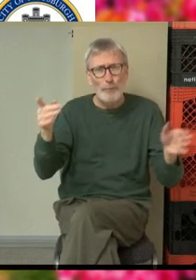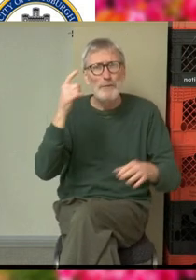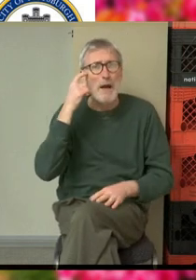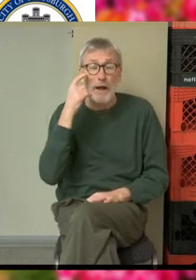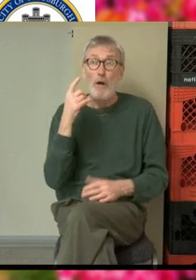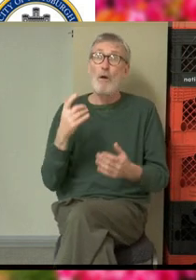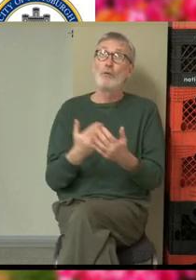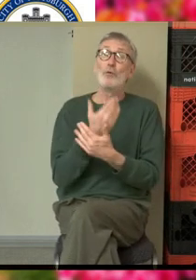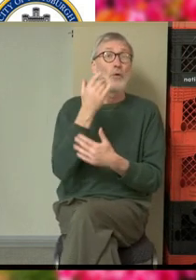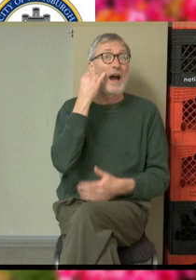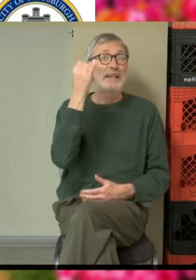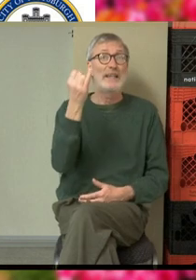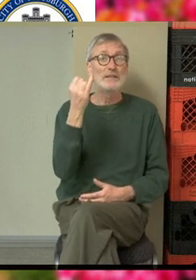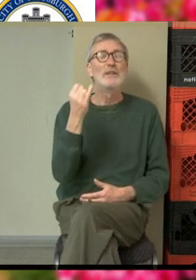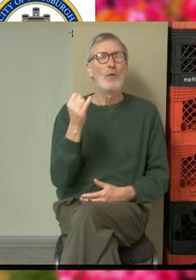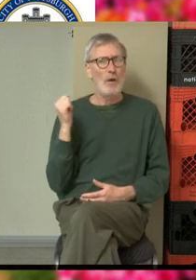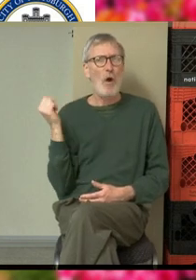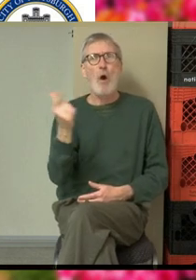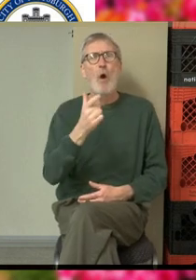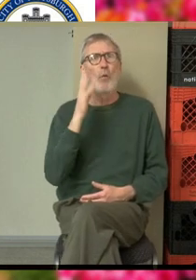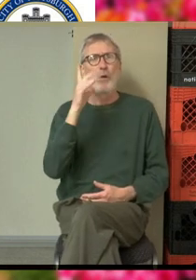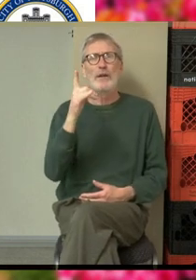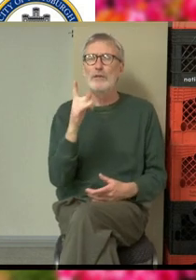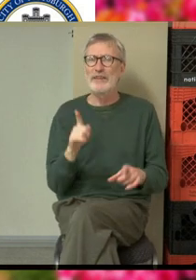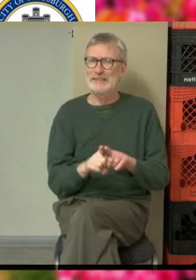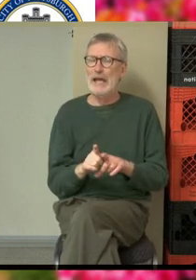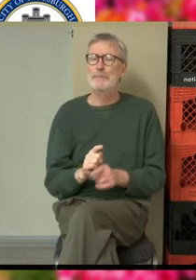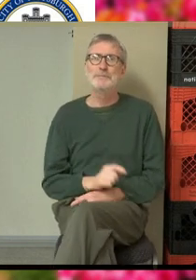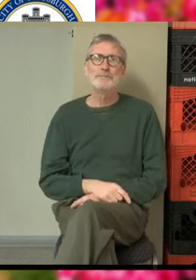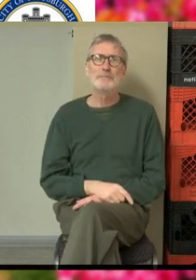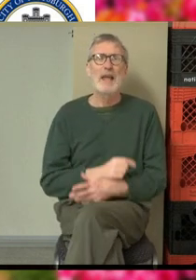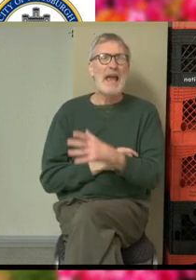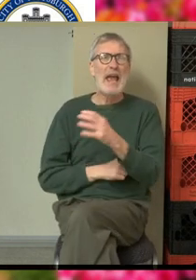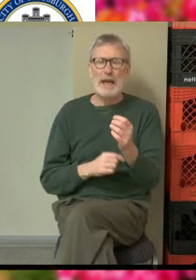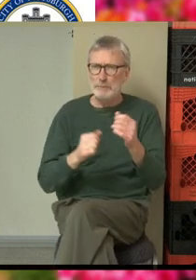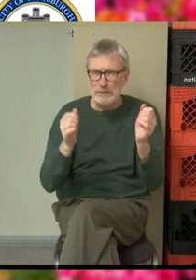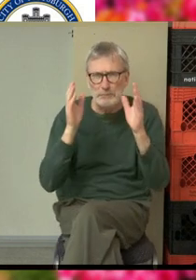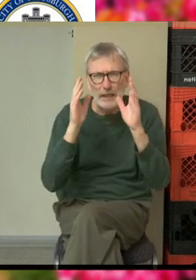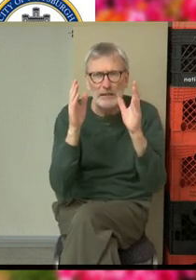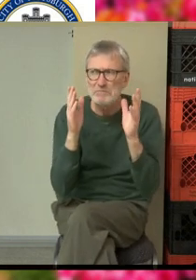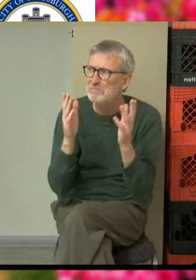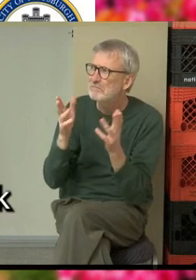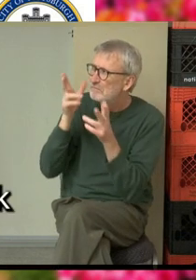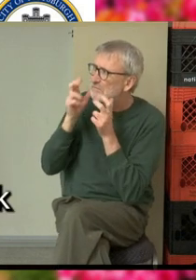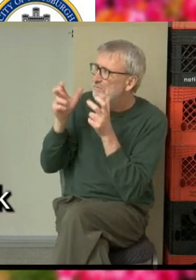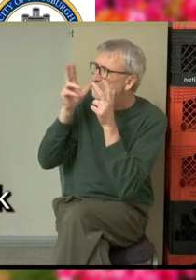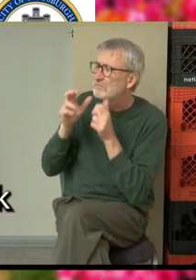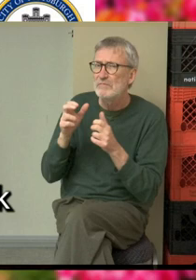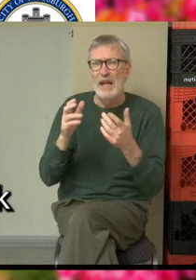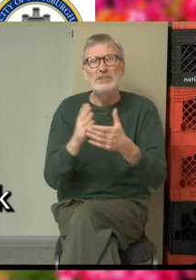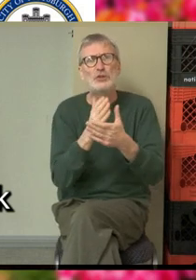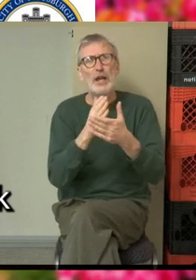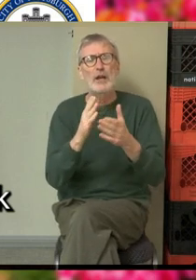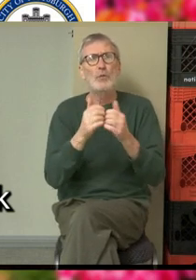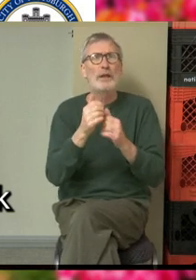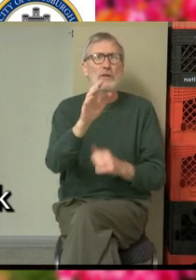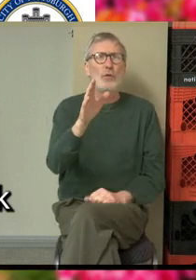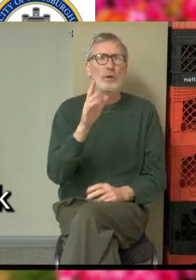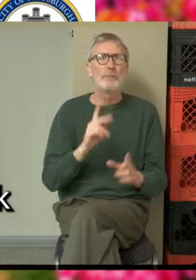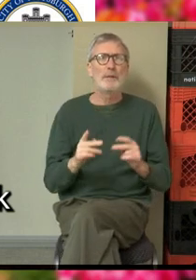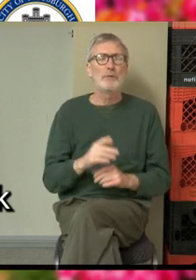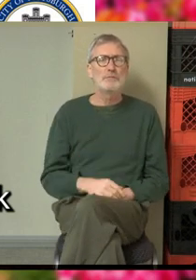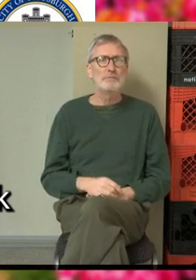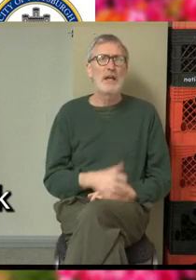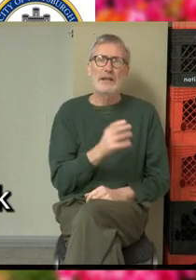hear them, and we'll do the same. And then just being present so you can take in the information, share with your communities. Hope to get